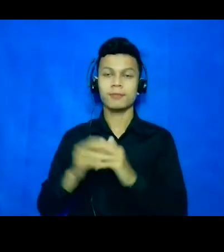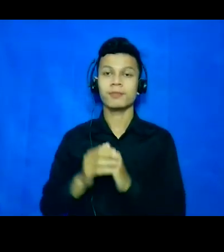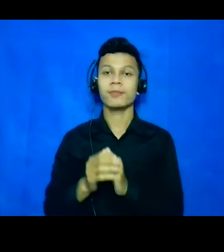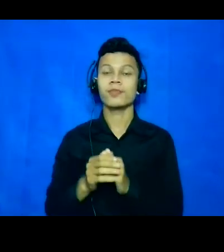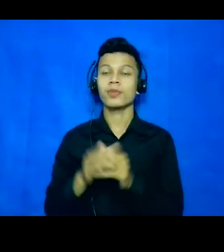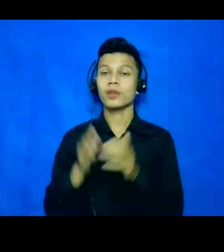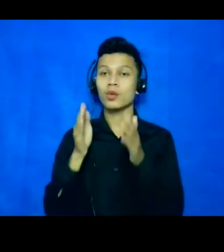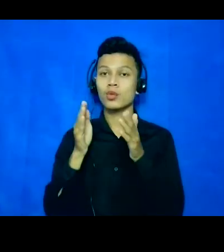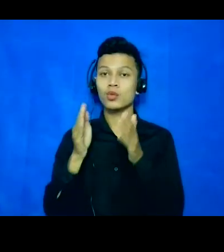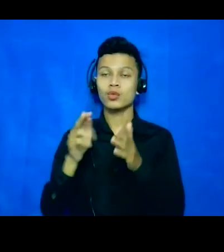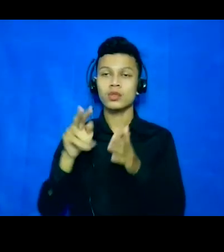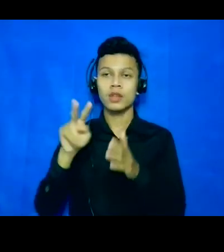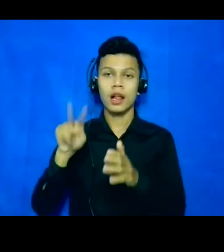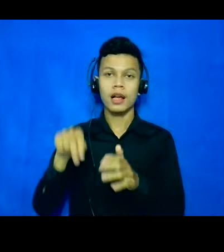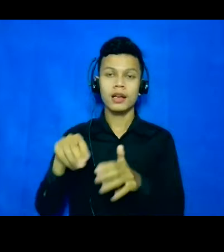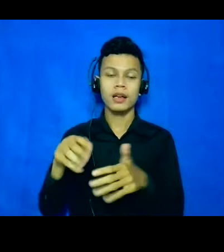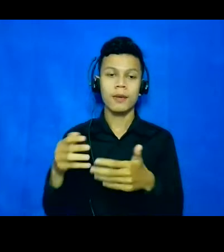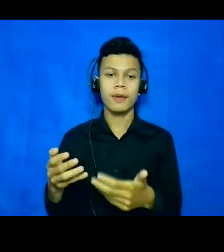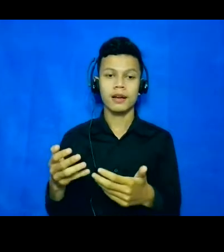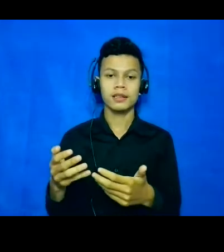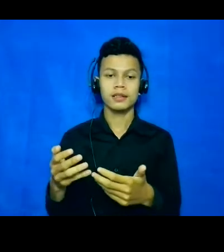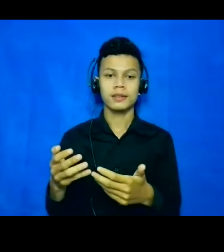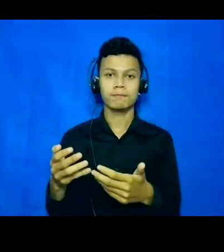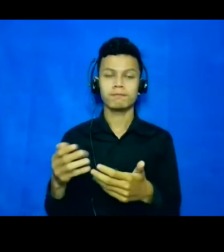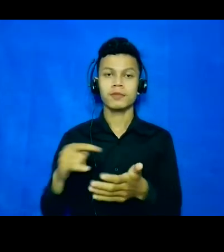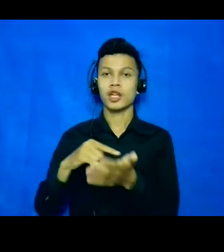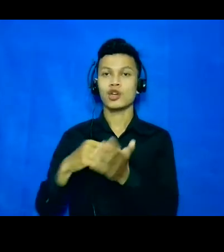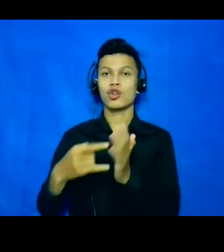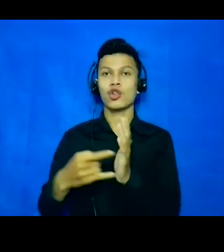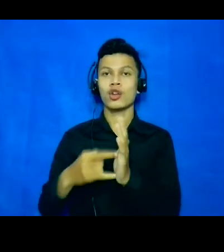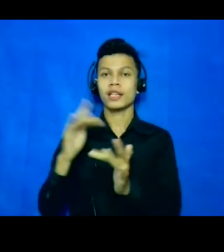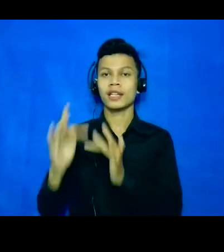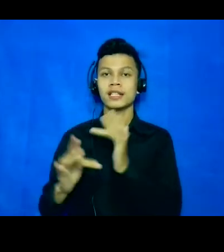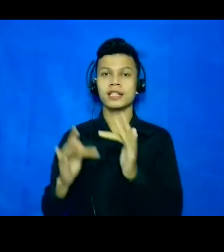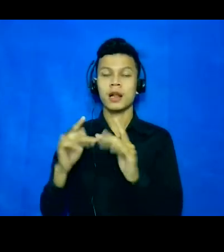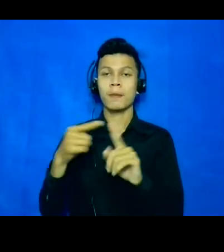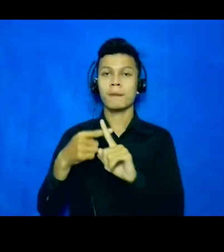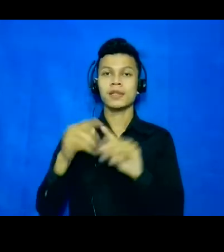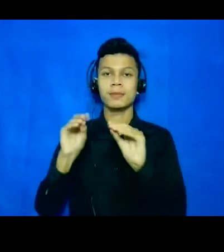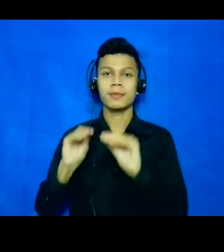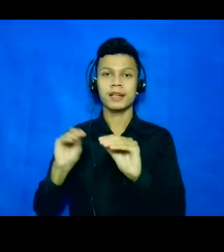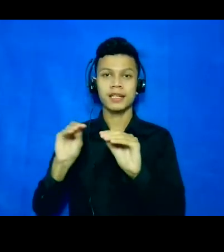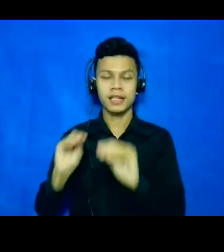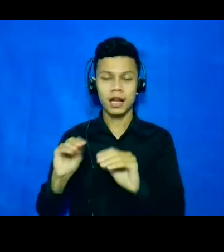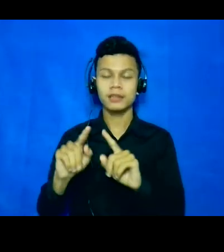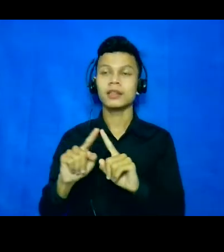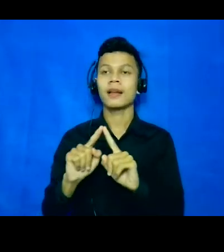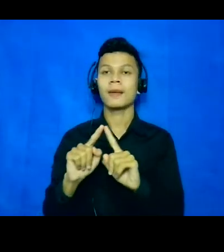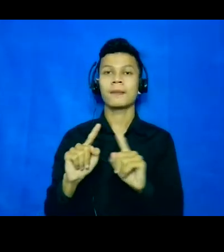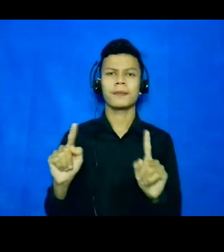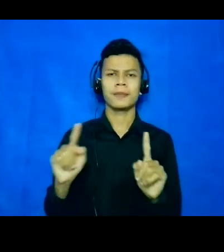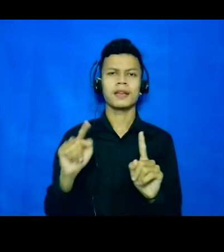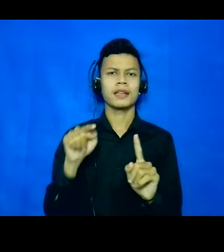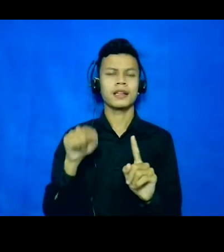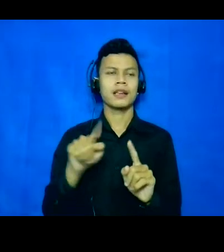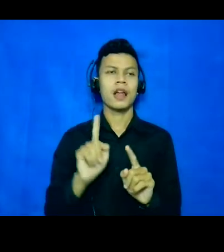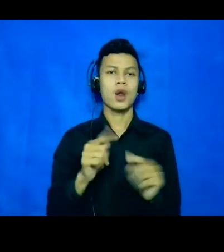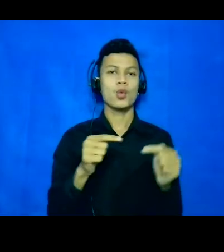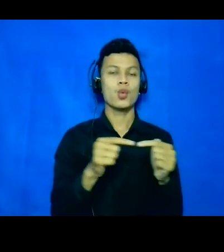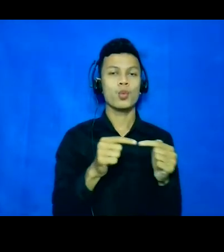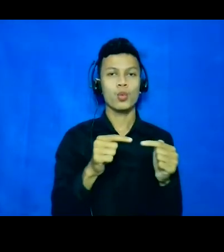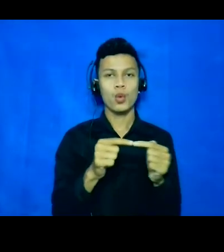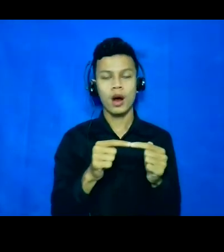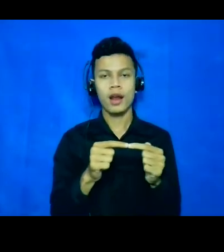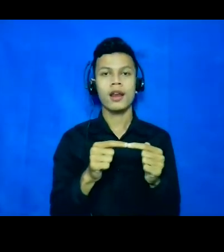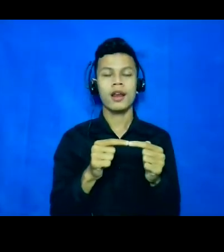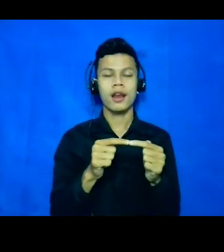is the digital technologies in education, but also highly relevant and closely connected with the 3